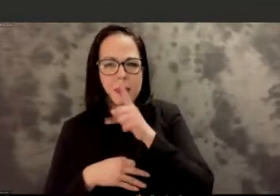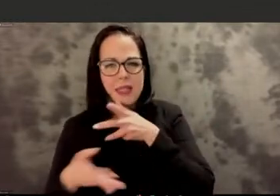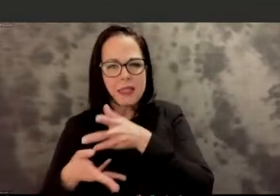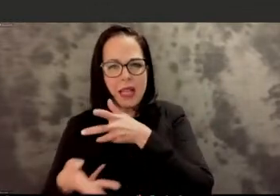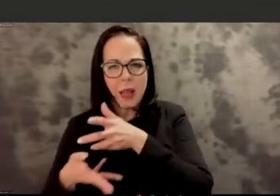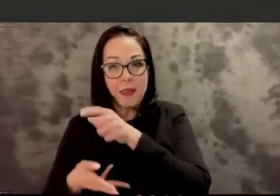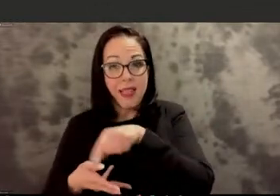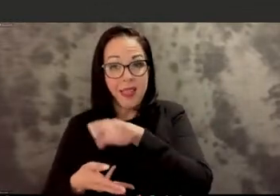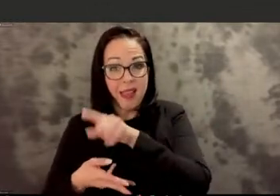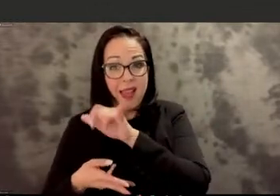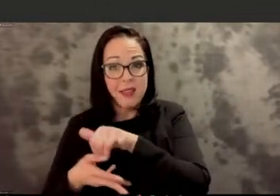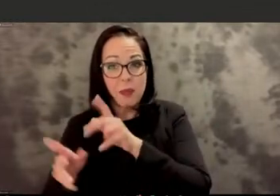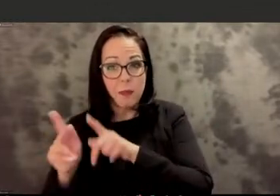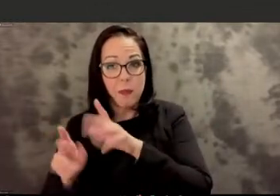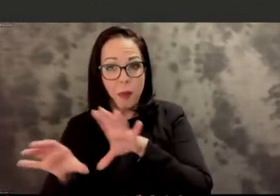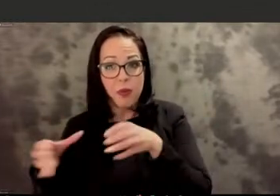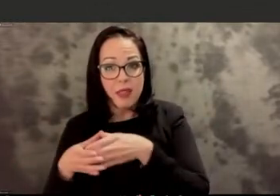population.